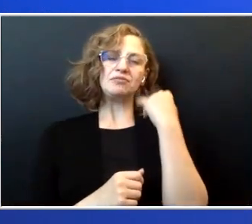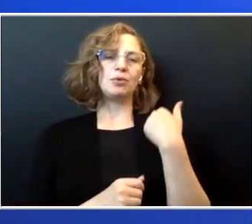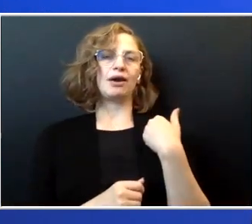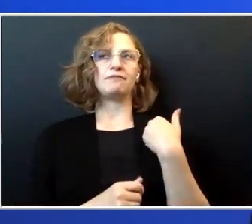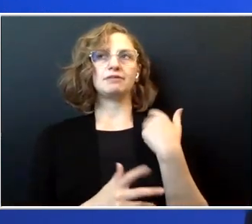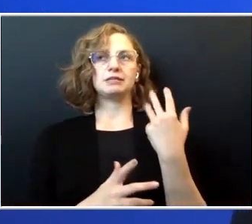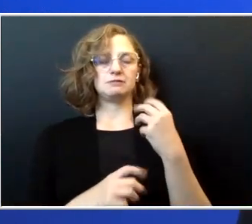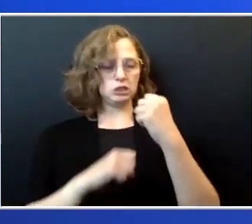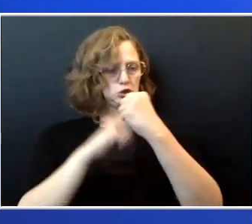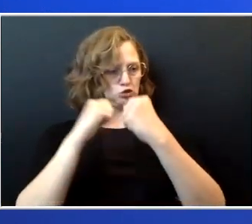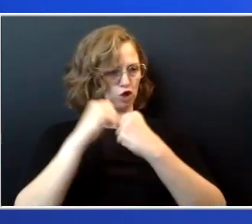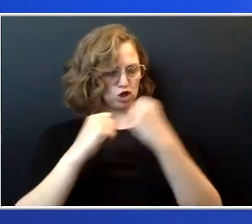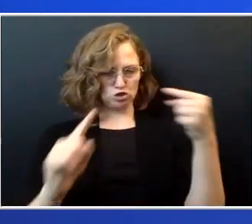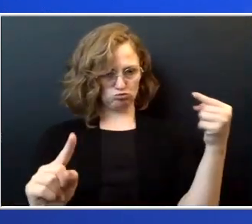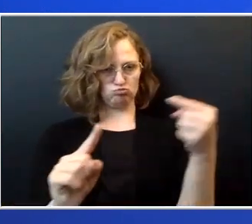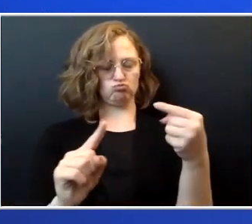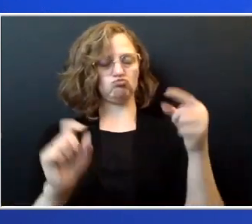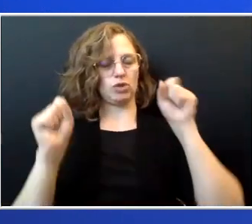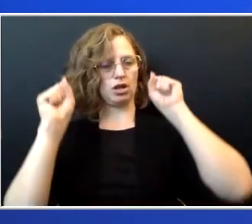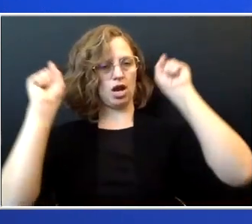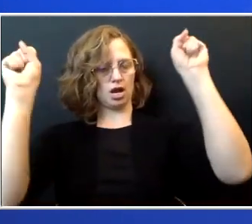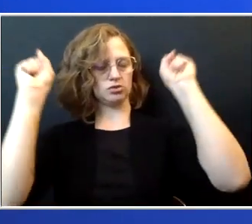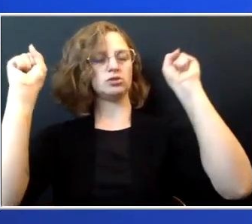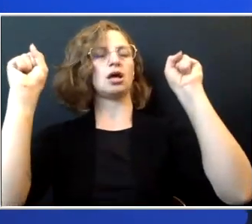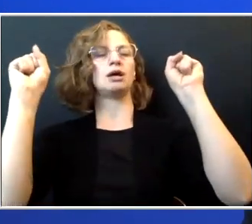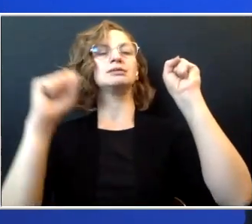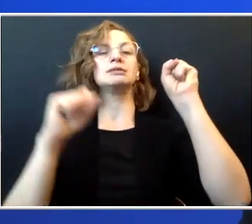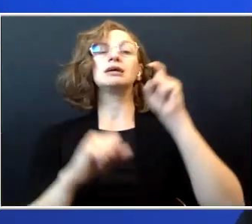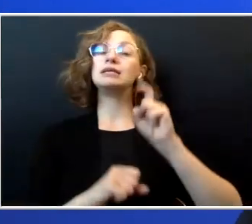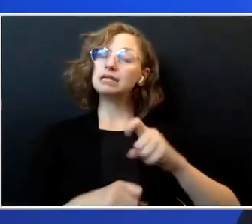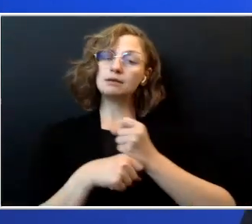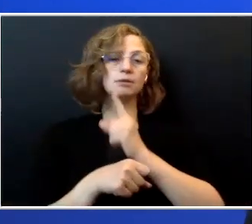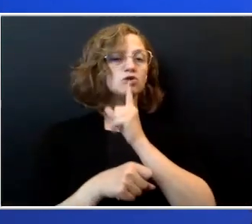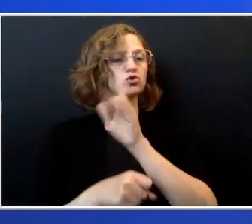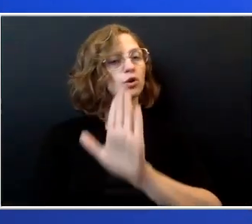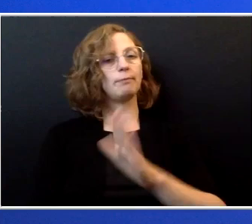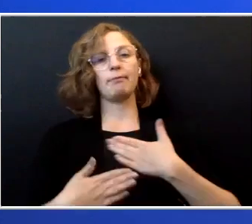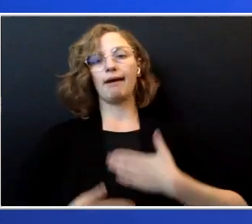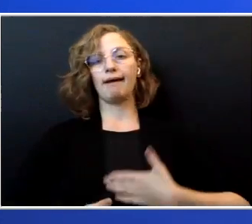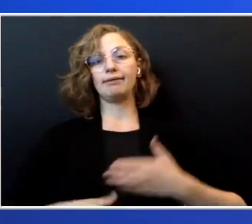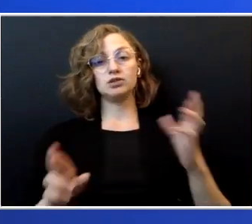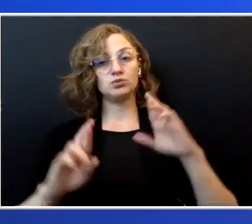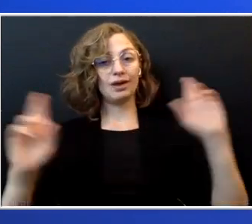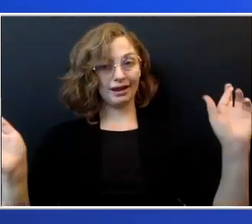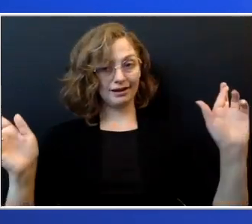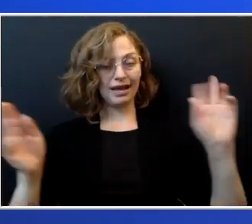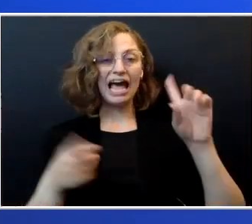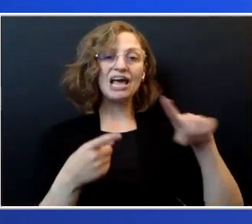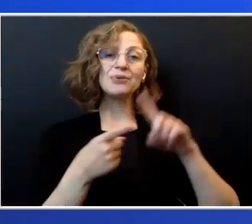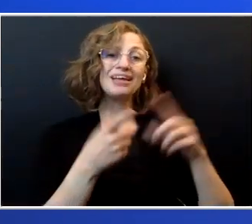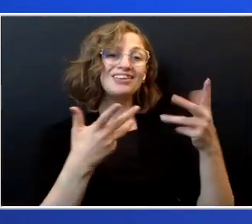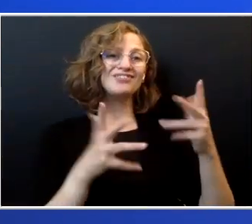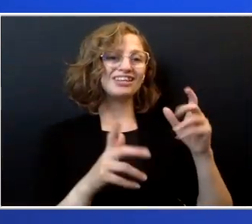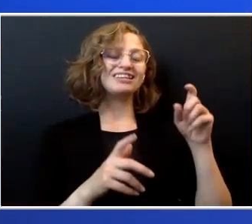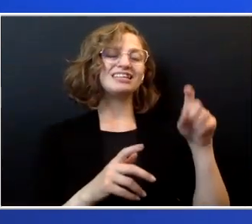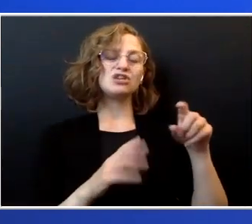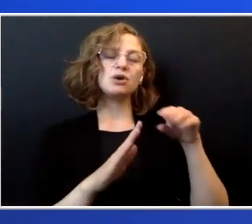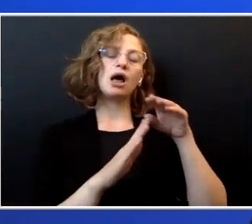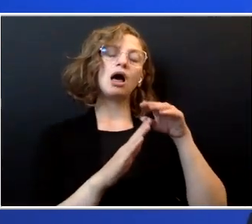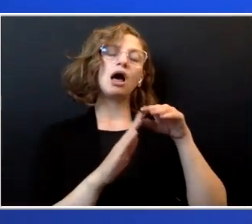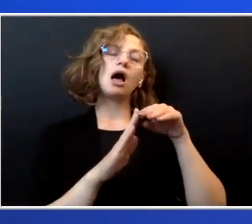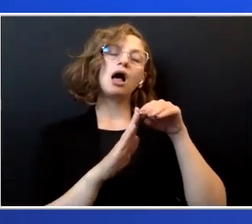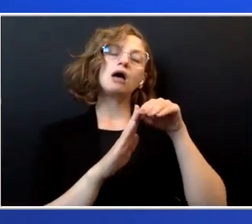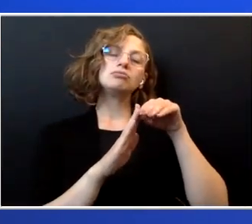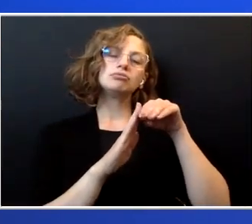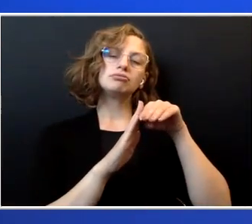really need to make sure that your body's prepared to do the work that's ahead of you. And when you're done, you want to slowly bring it down. So the last portion of your workout